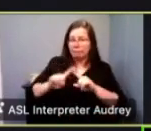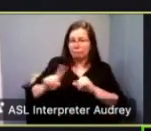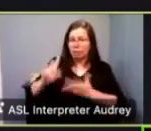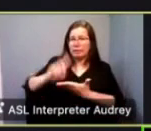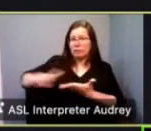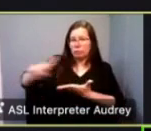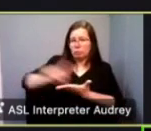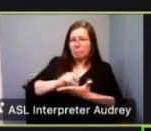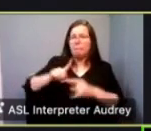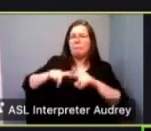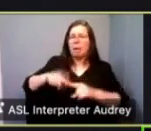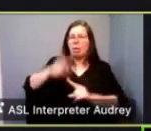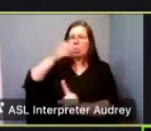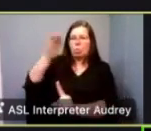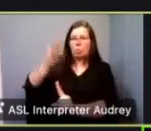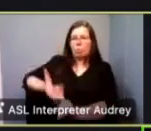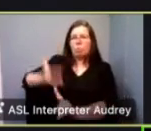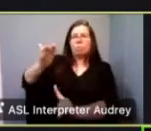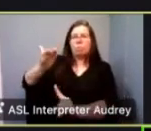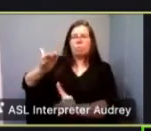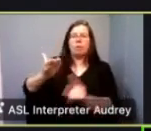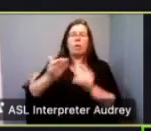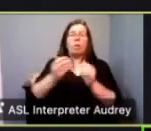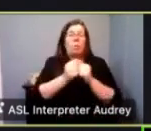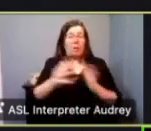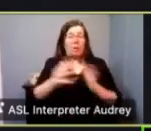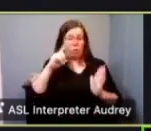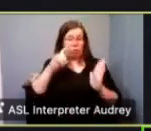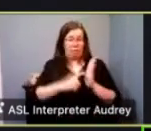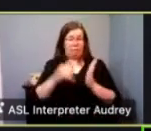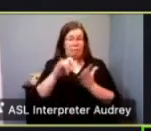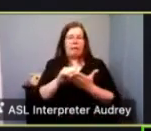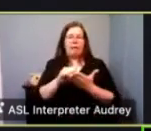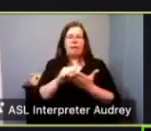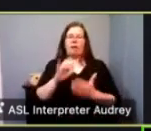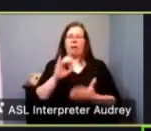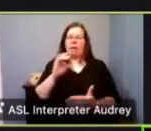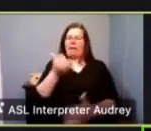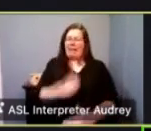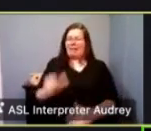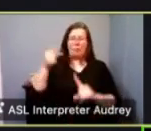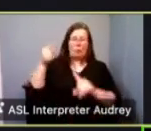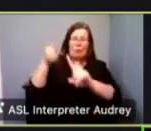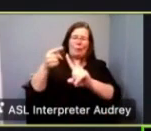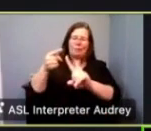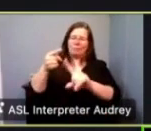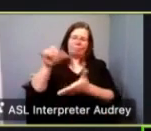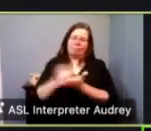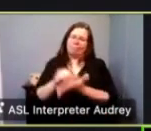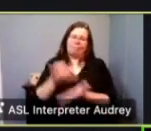discrimination based on their identities. Without acknowledging this, the goal of any movement cannot be achieved.